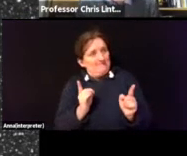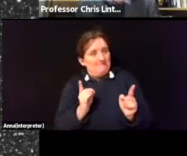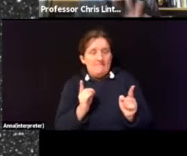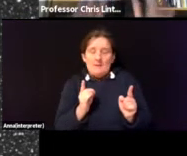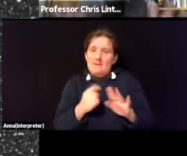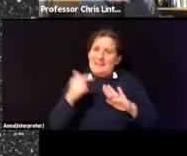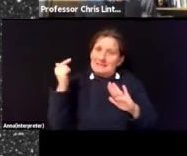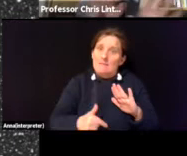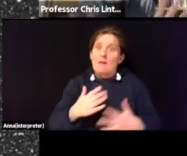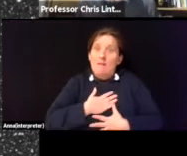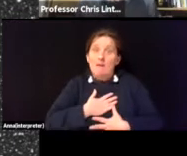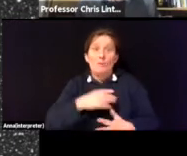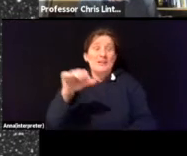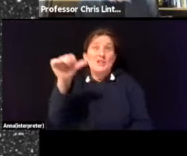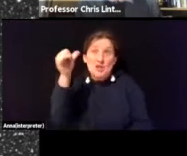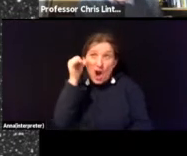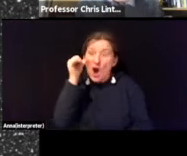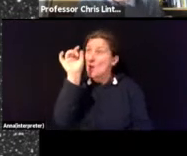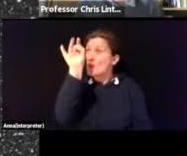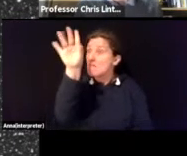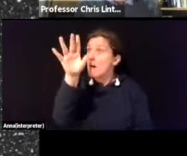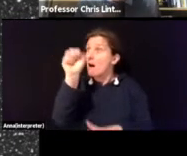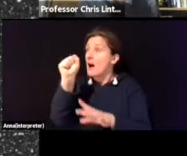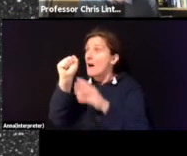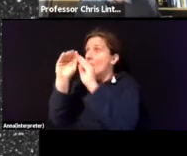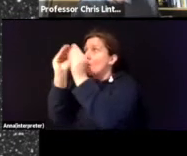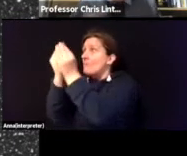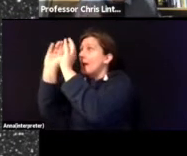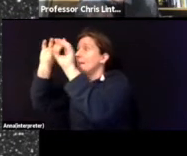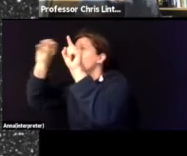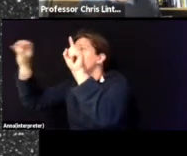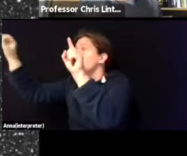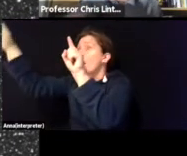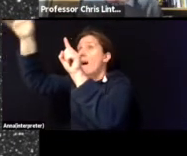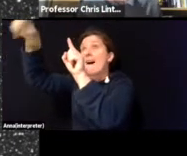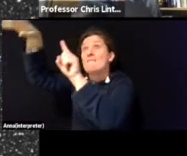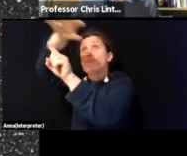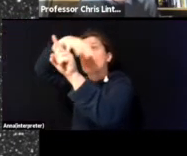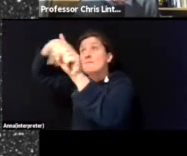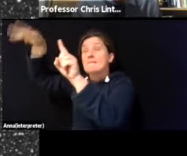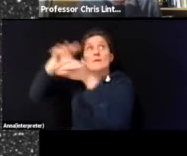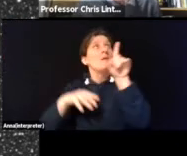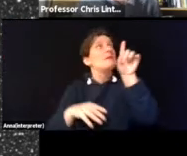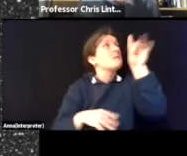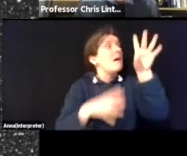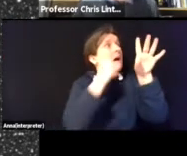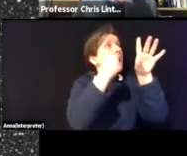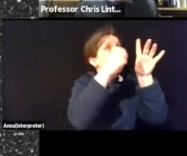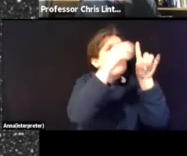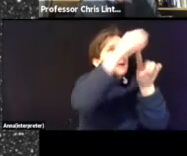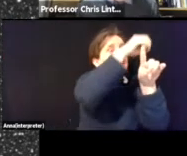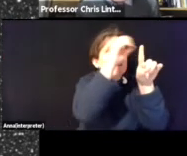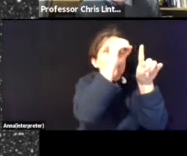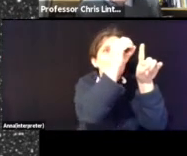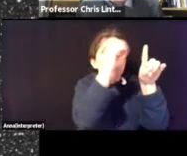moment in human history to know that every one of these stars has a system of worlds around it that we could think about visiting or exploring or understanding